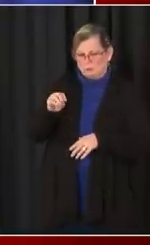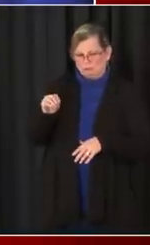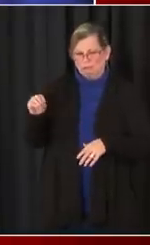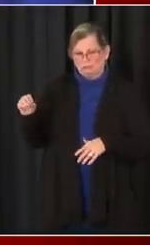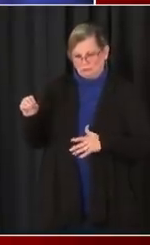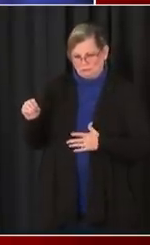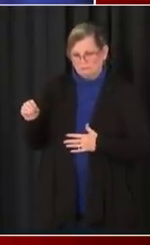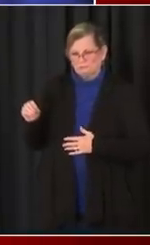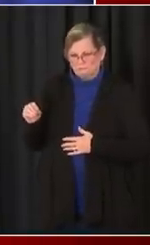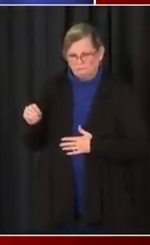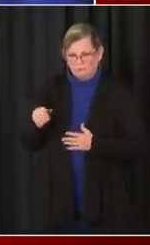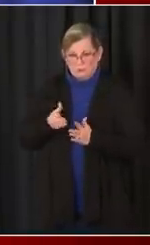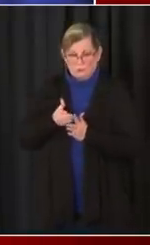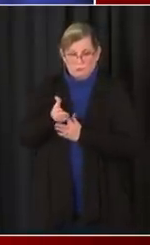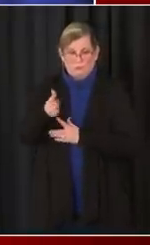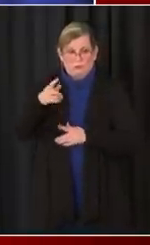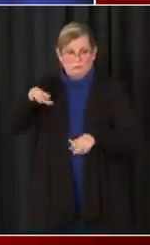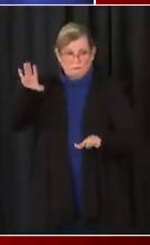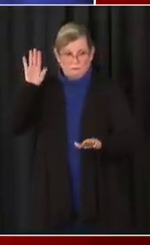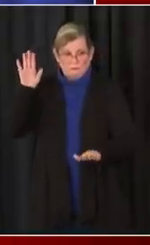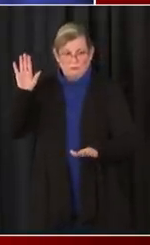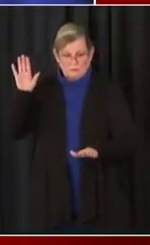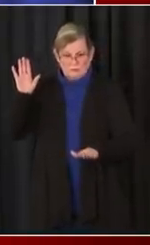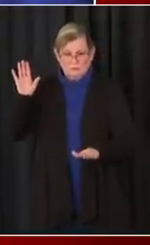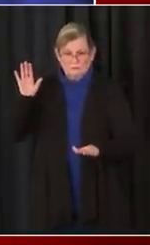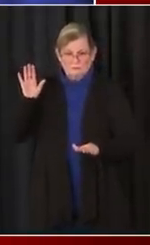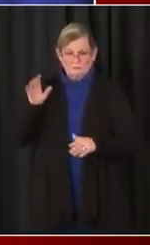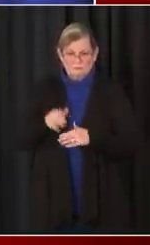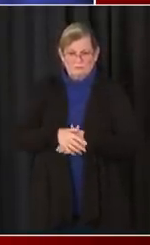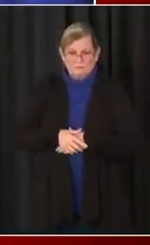the inauguration as well. Which is a larger